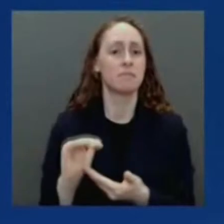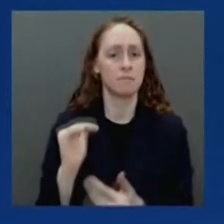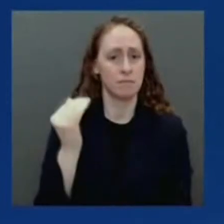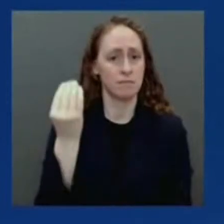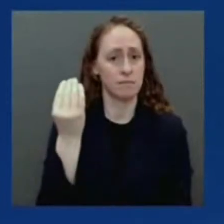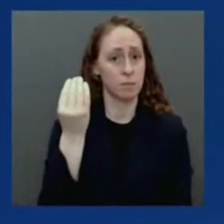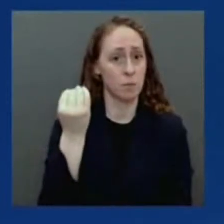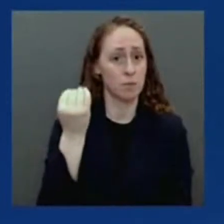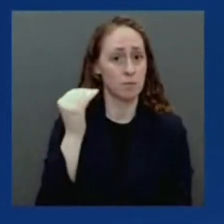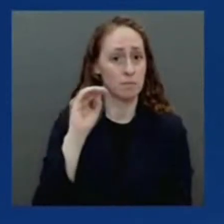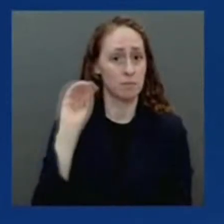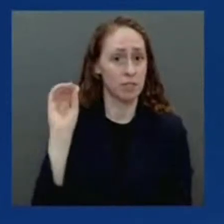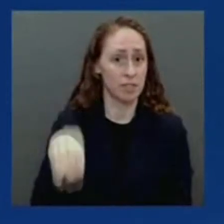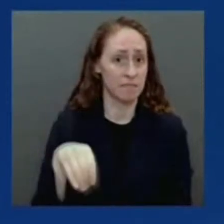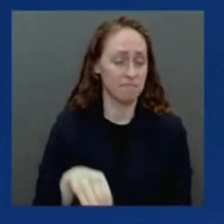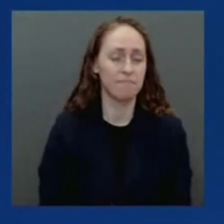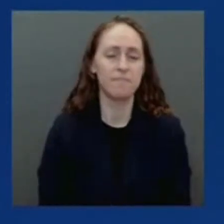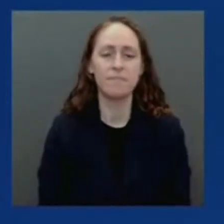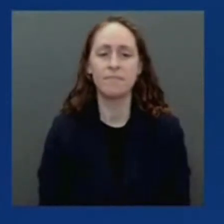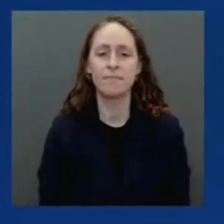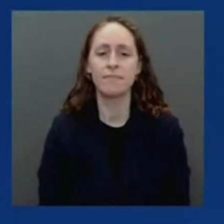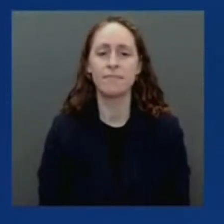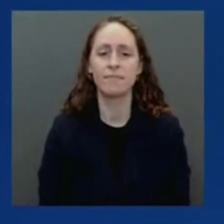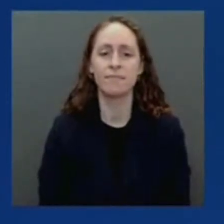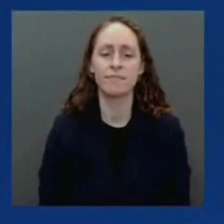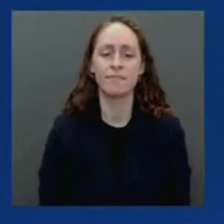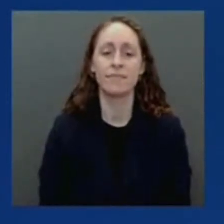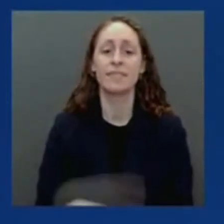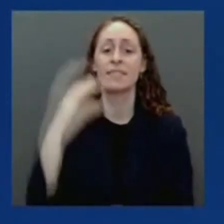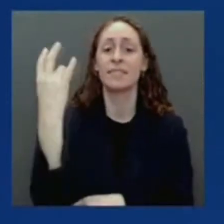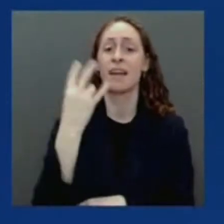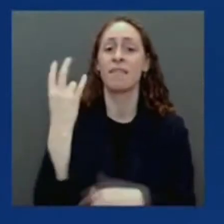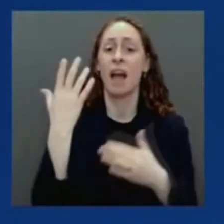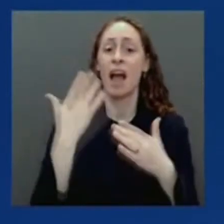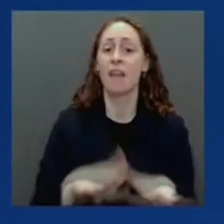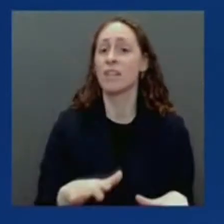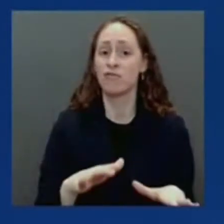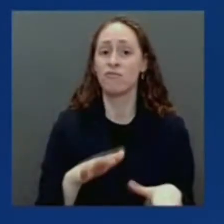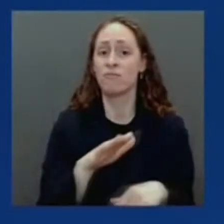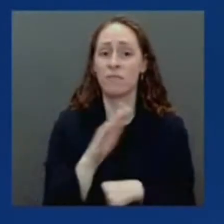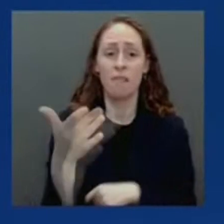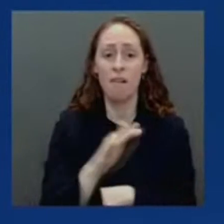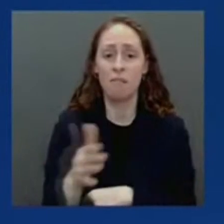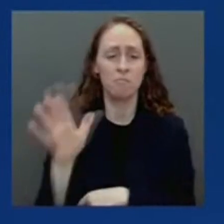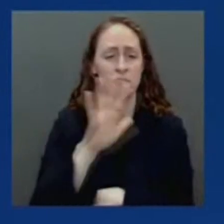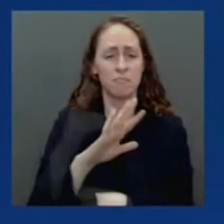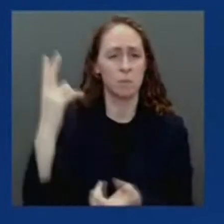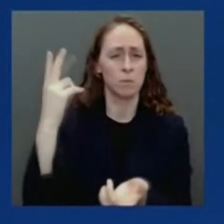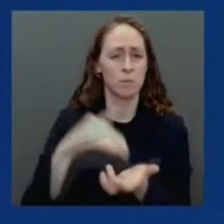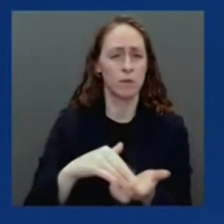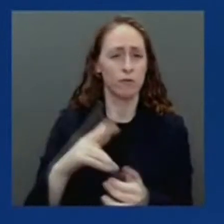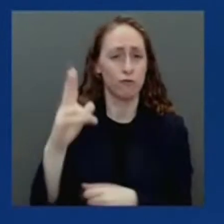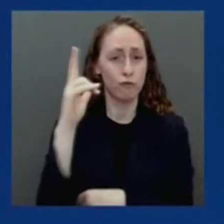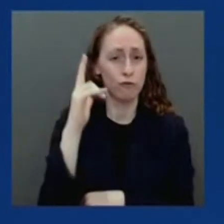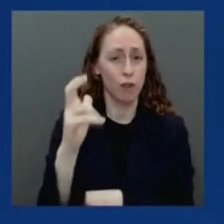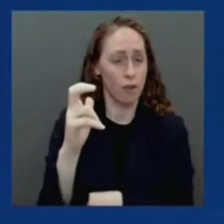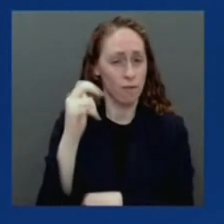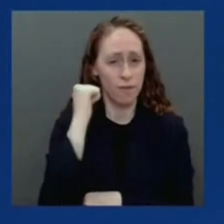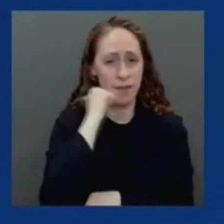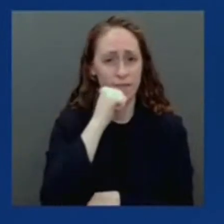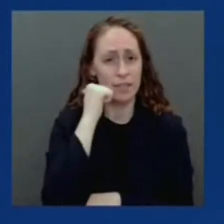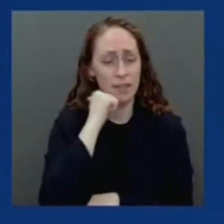7-day average daily deaths are about 2,300 per day, which is an increase of about 4% over the prior